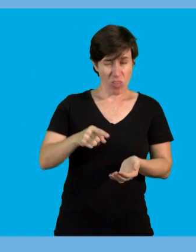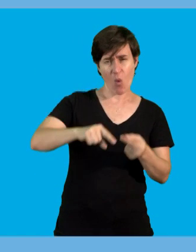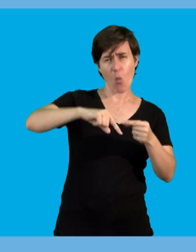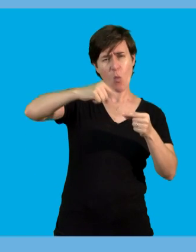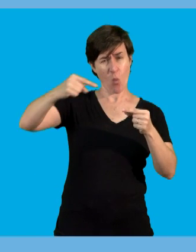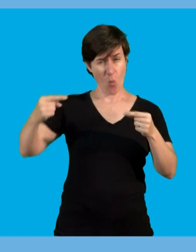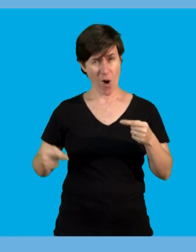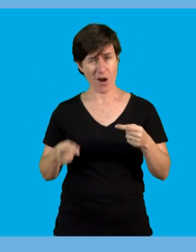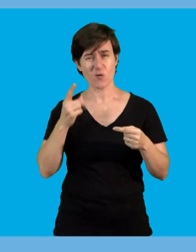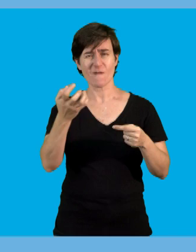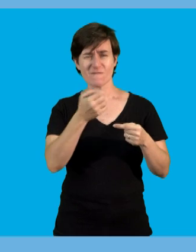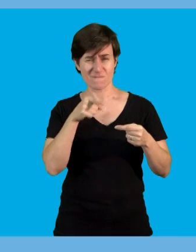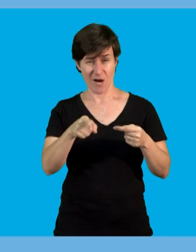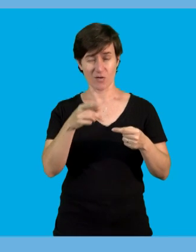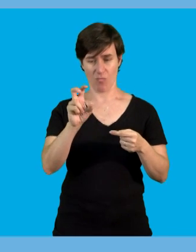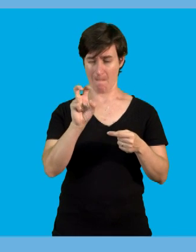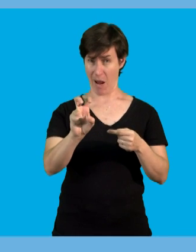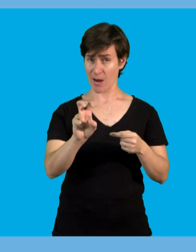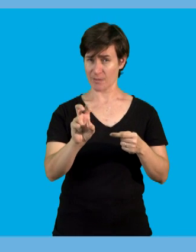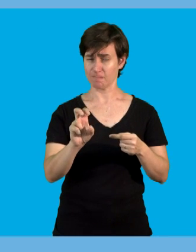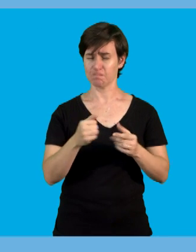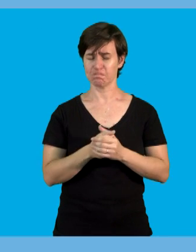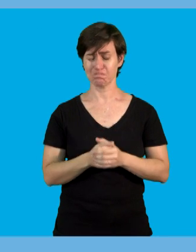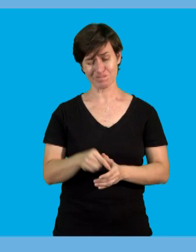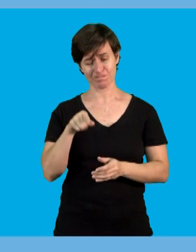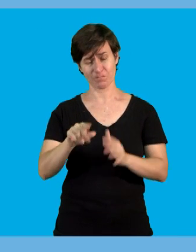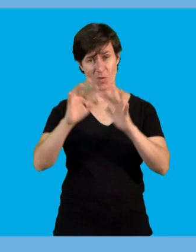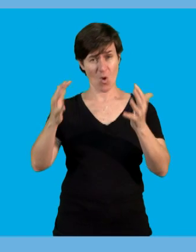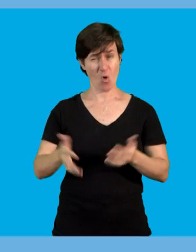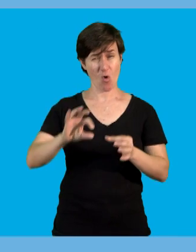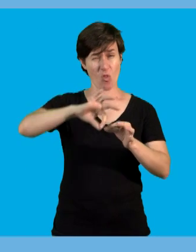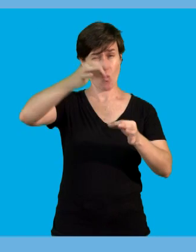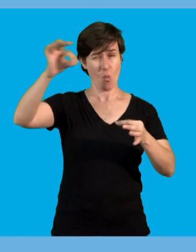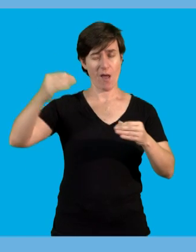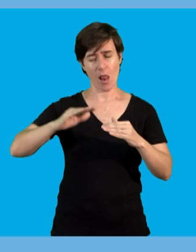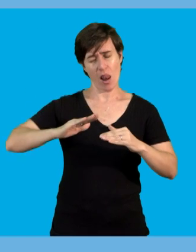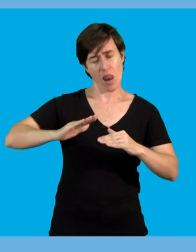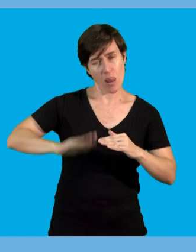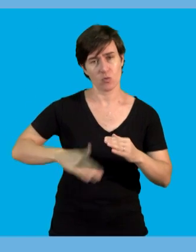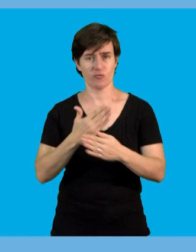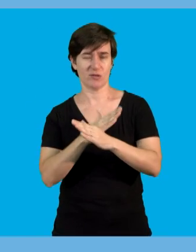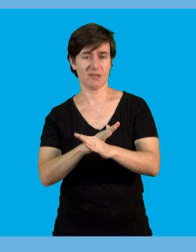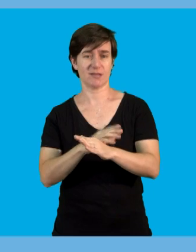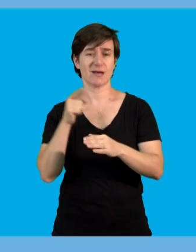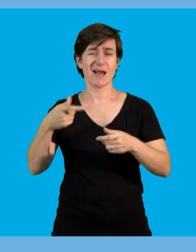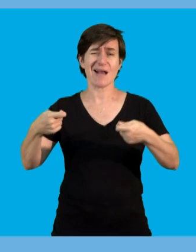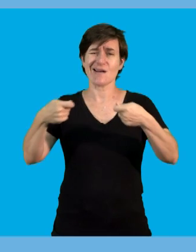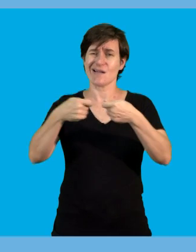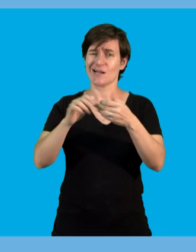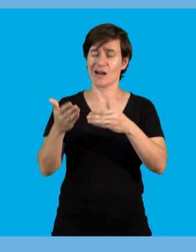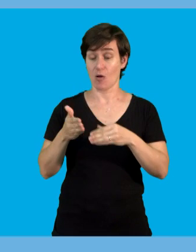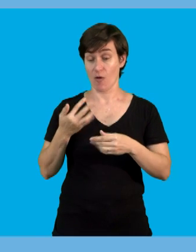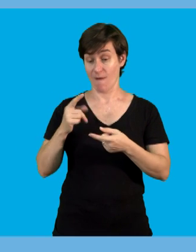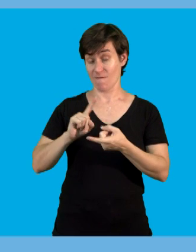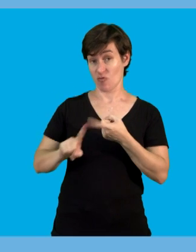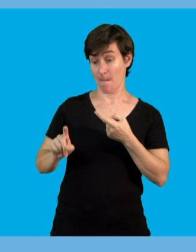that we have said that you find in this 3-pin plug. The earth wire has a very low resistance and it is connected through the